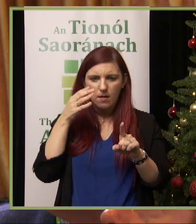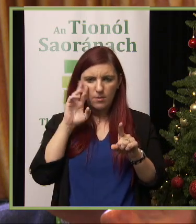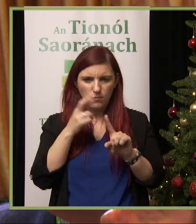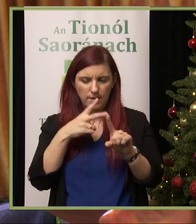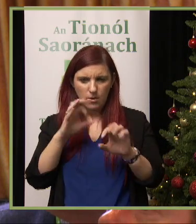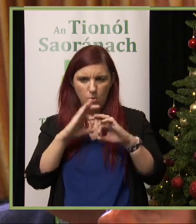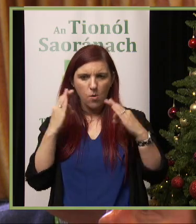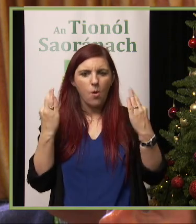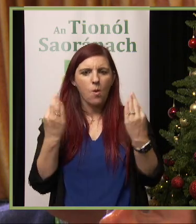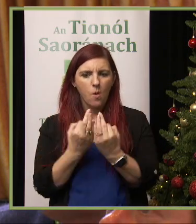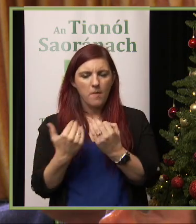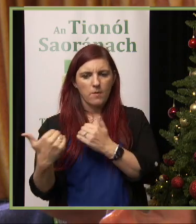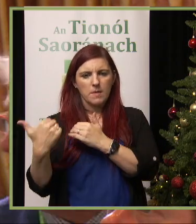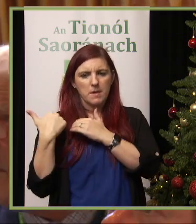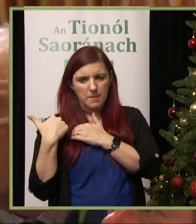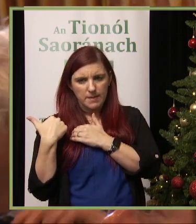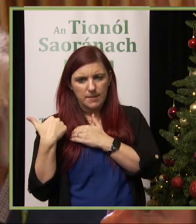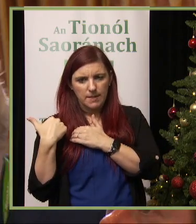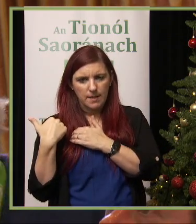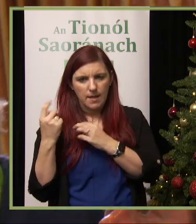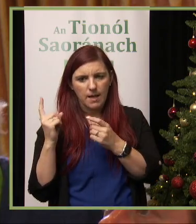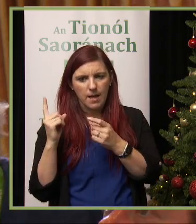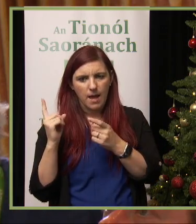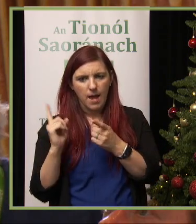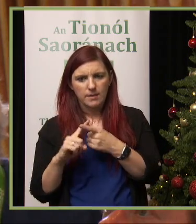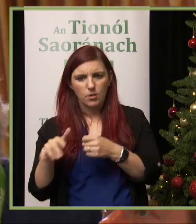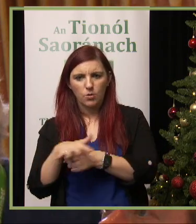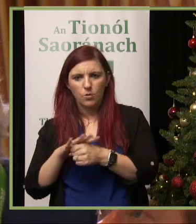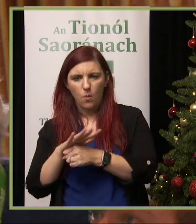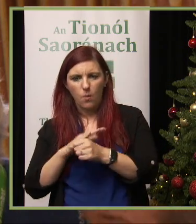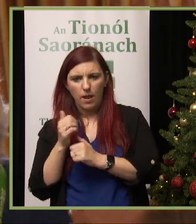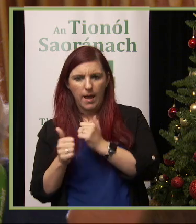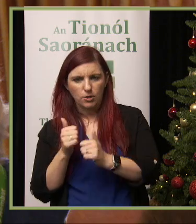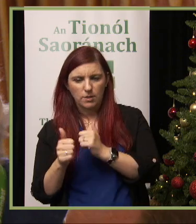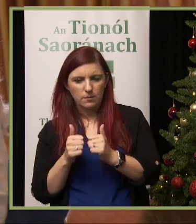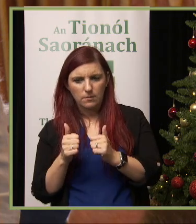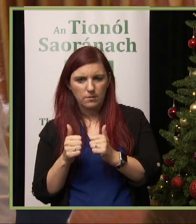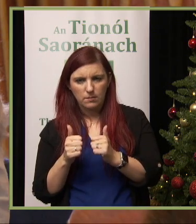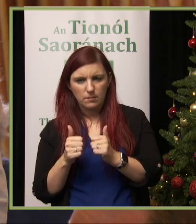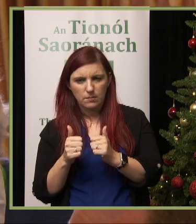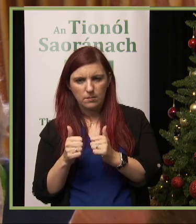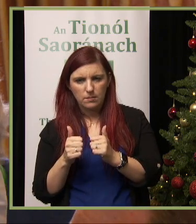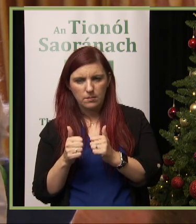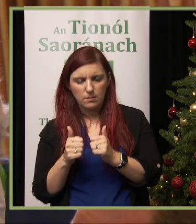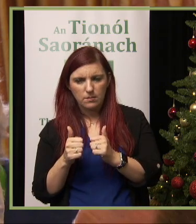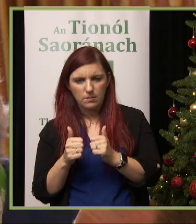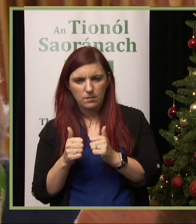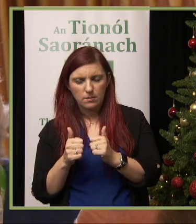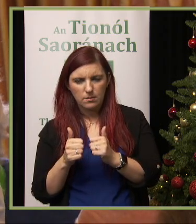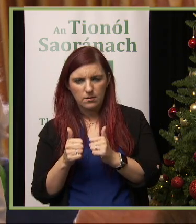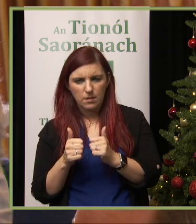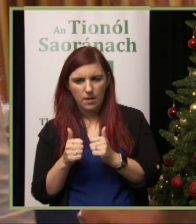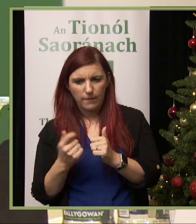global responsibility in its local actions in terms of our consumerism, our resource usage and our international biodiversity